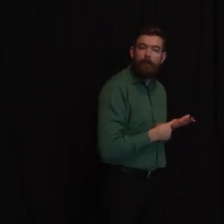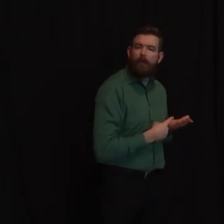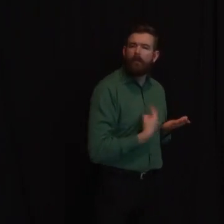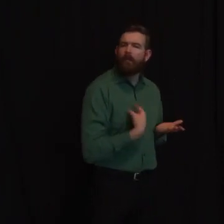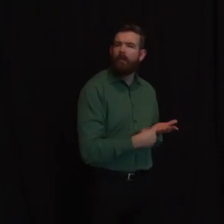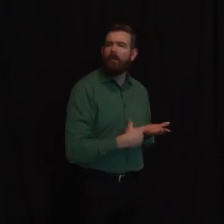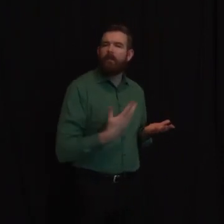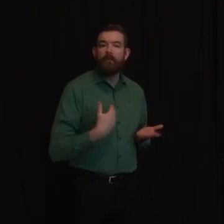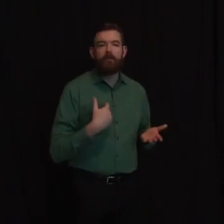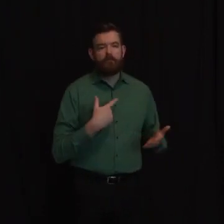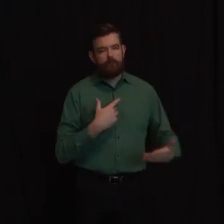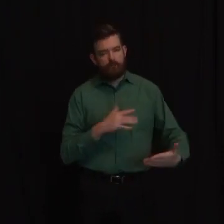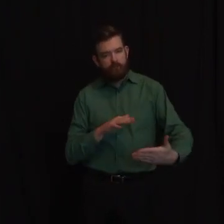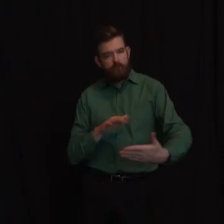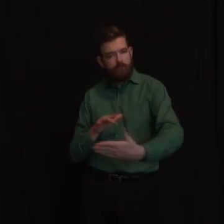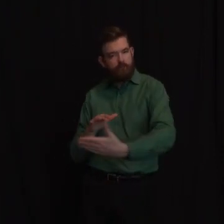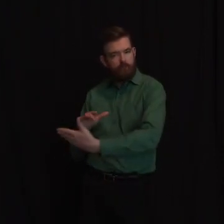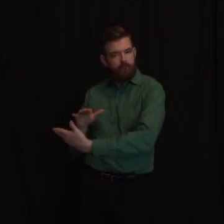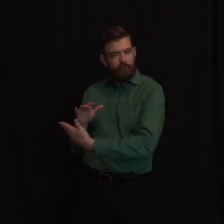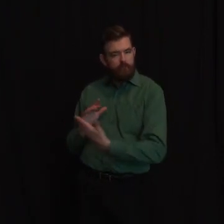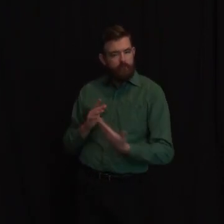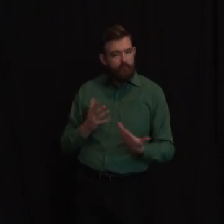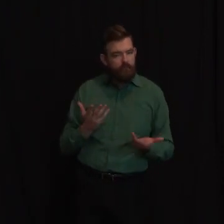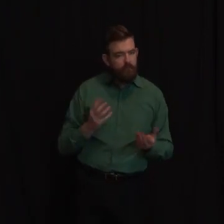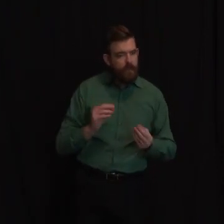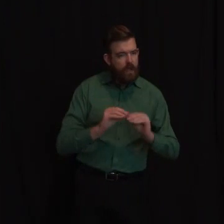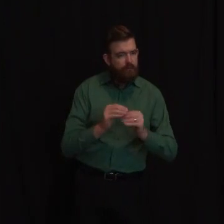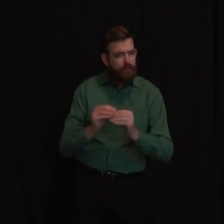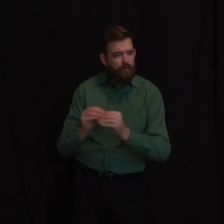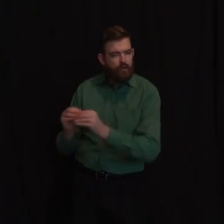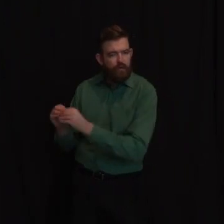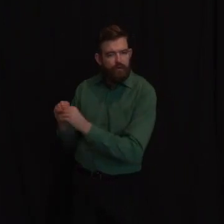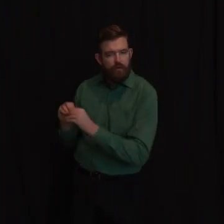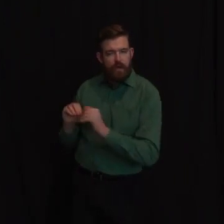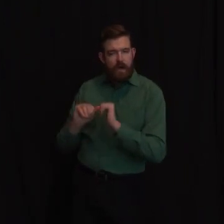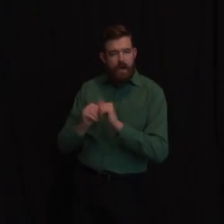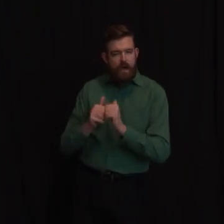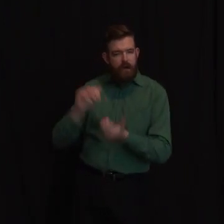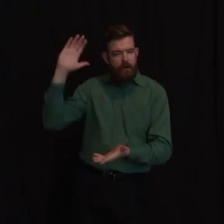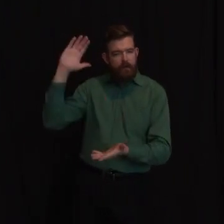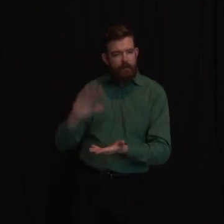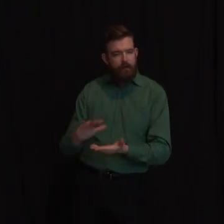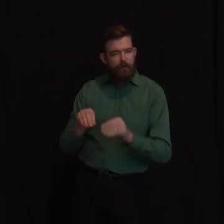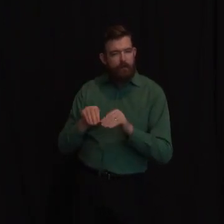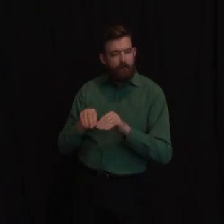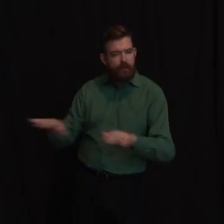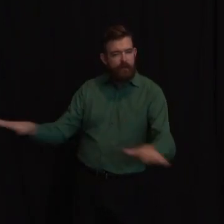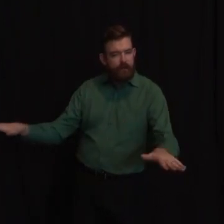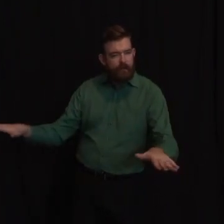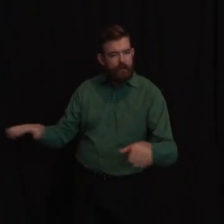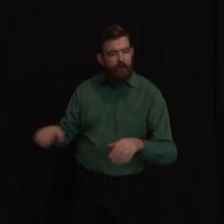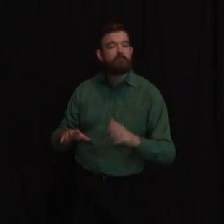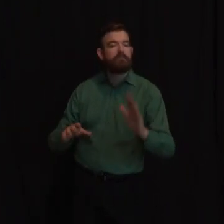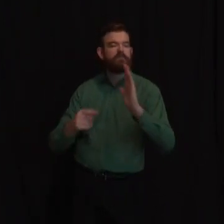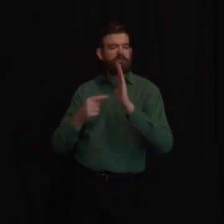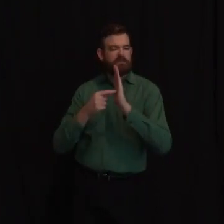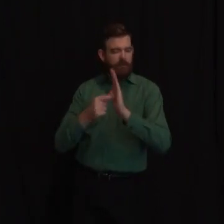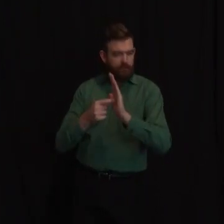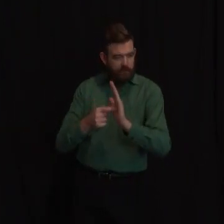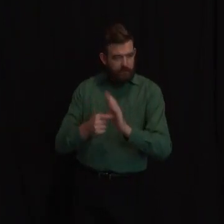to put the house fire out. But you would also see, I was on a call earlier today on